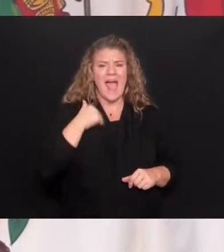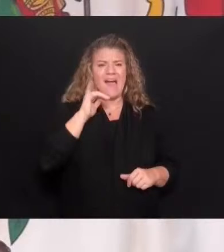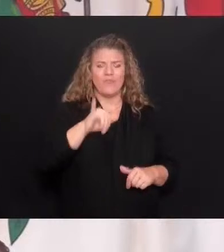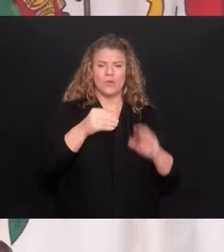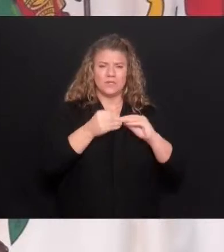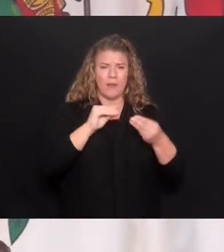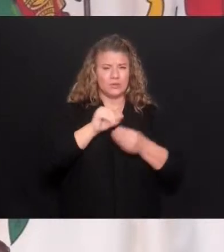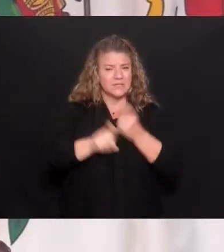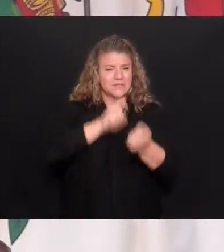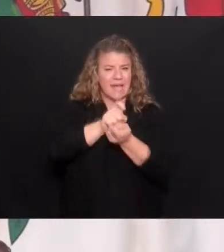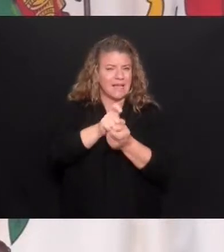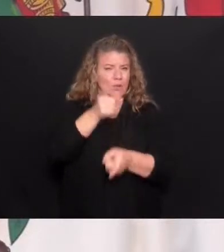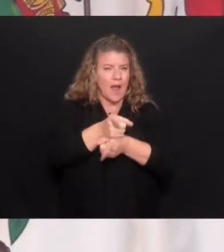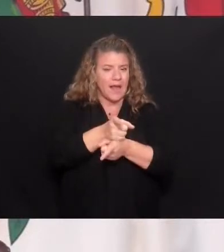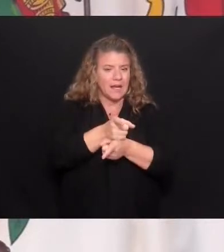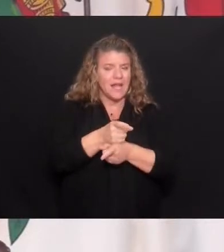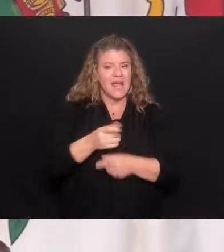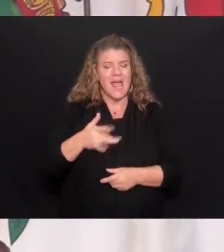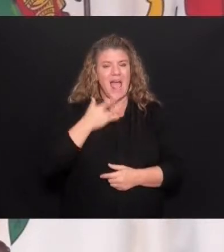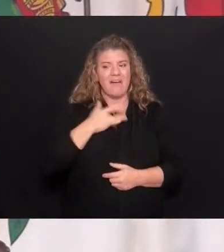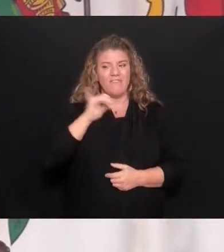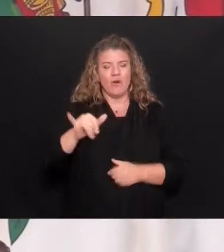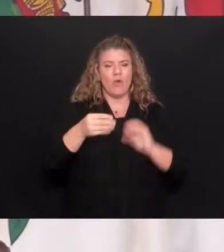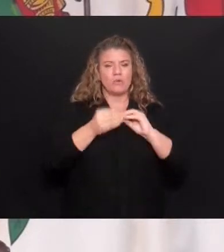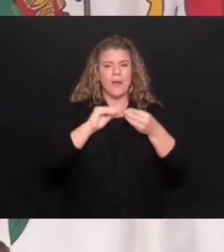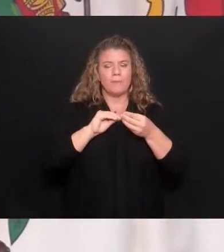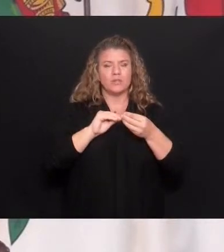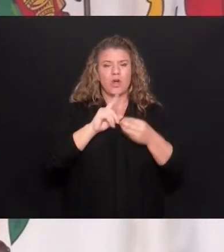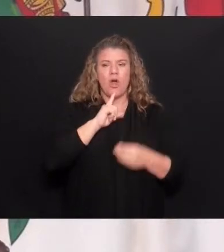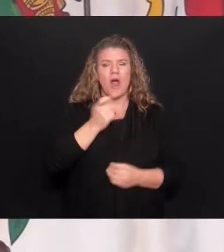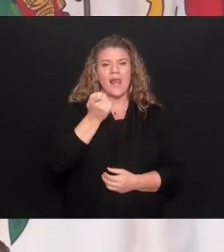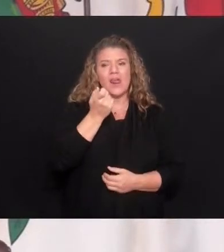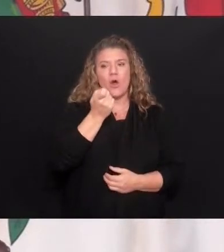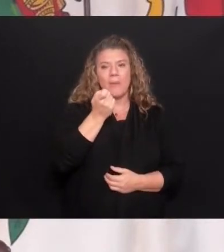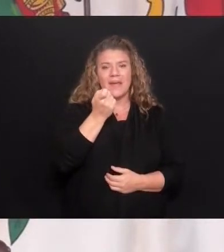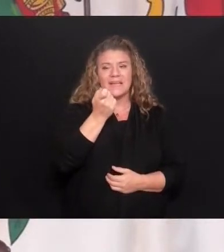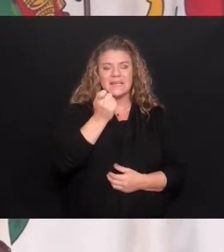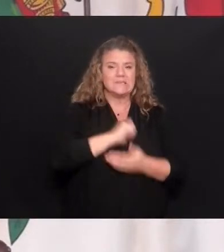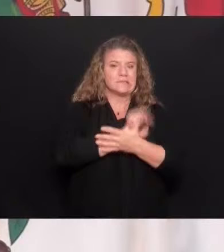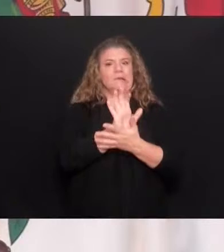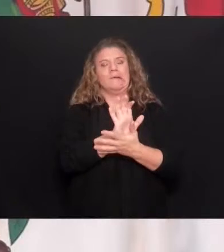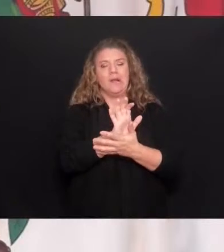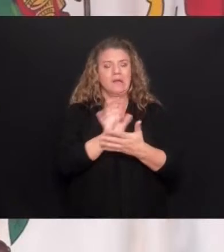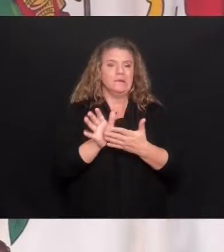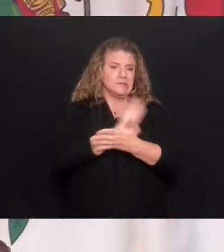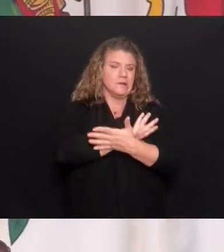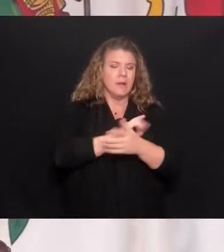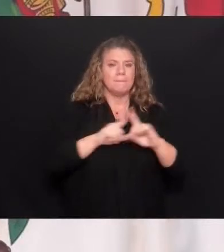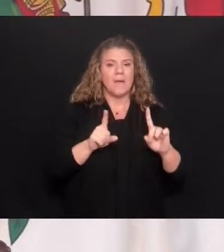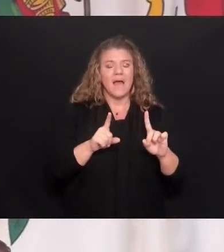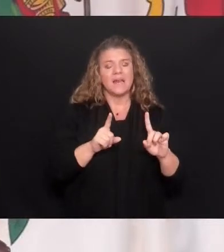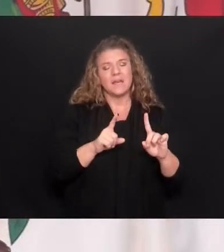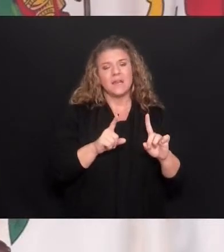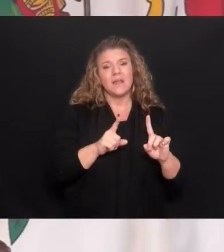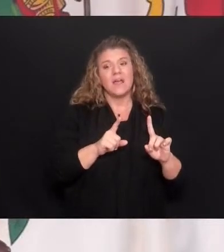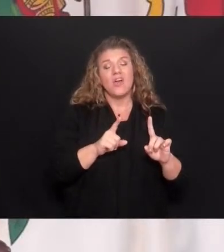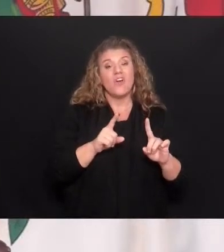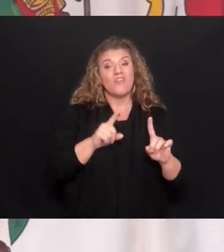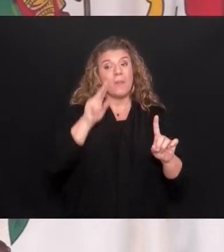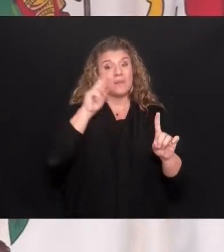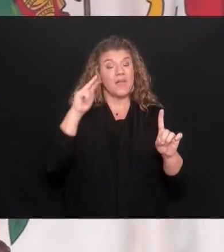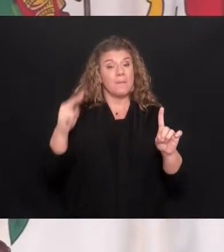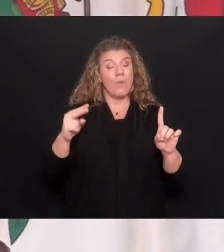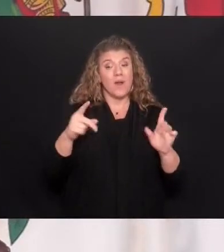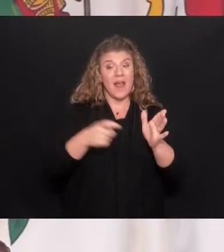exactly right. I think the stats are a little bit, you know, out of kilter there. But nevertheless, you know, from the standpoint